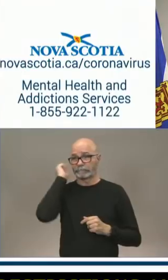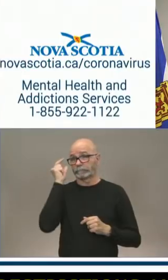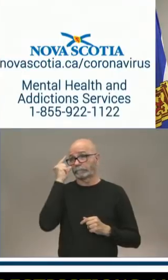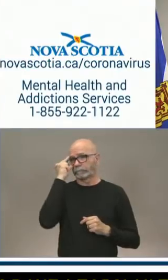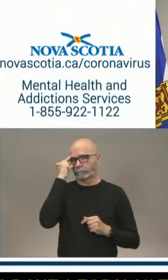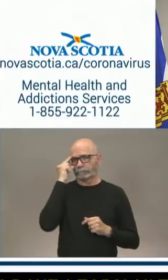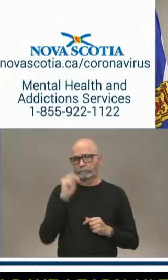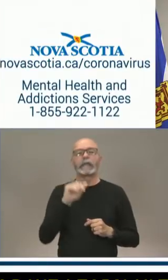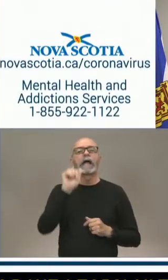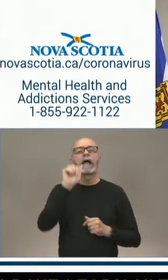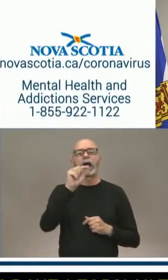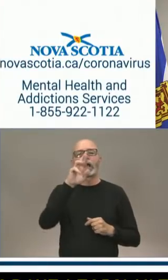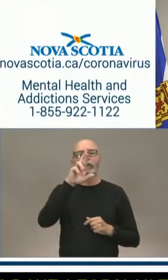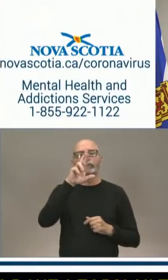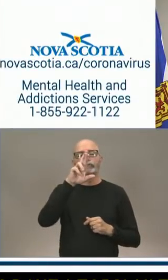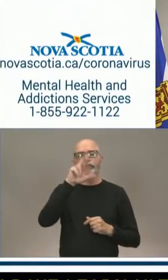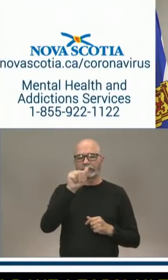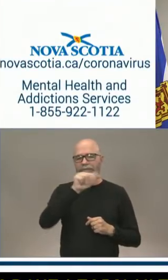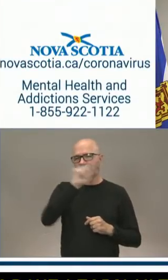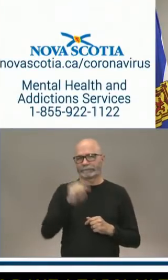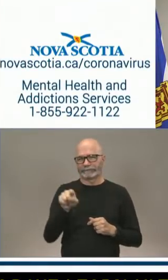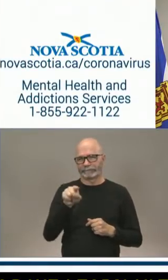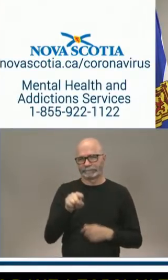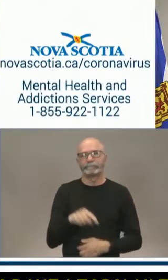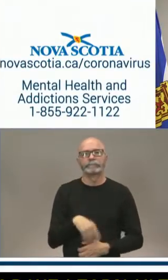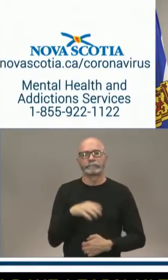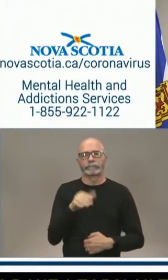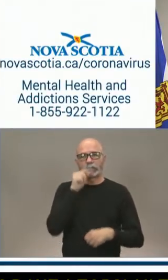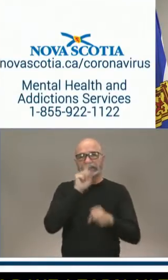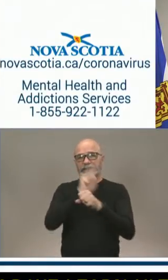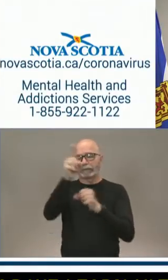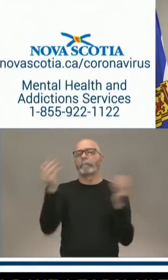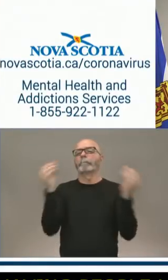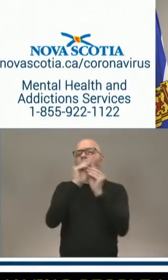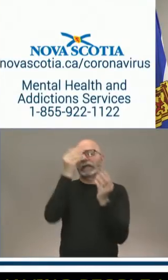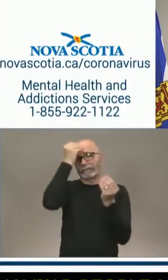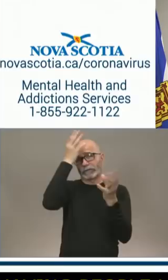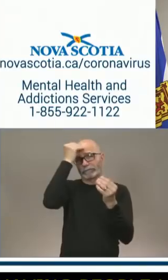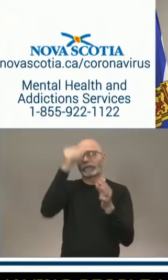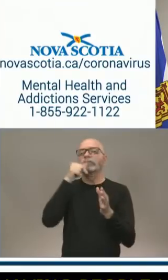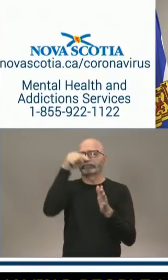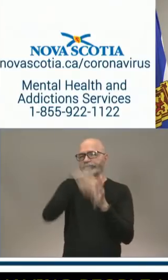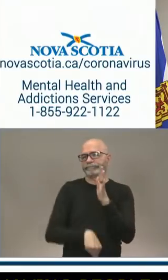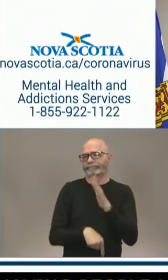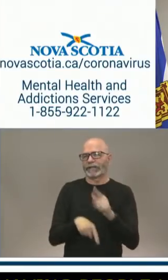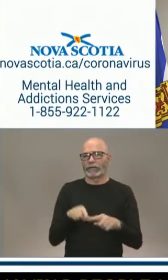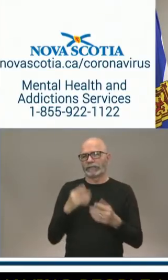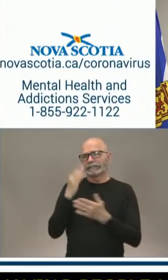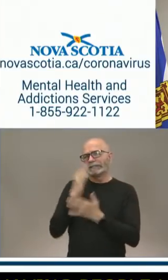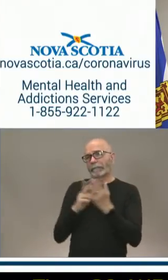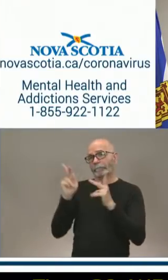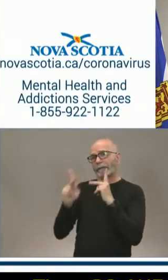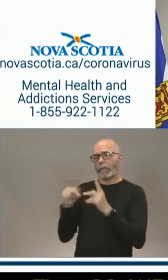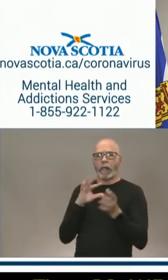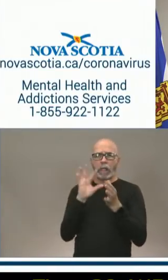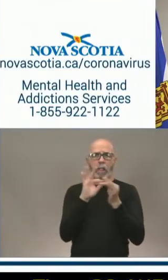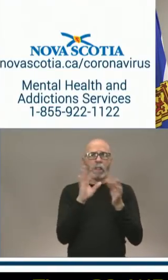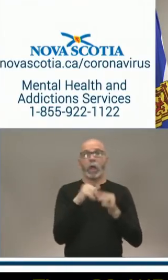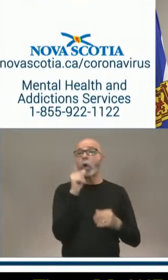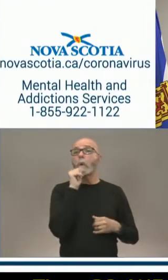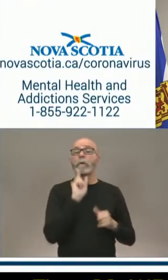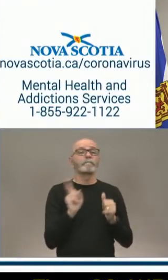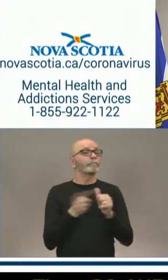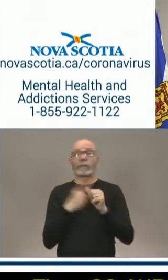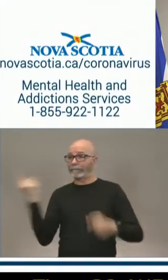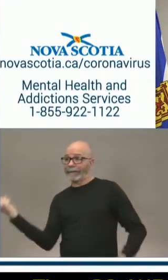said you guys will release more details on the rollout next week, but there's lots of questions right now about this first come, first serve. So is this going